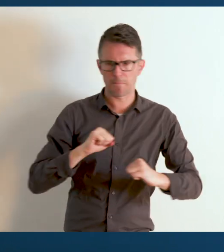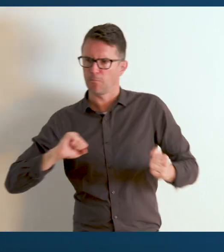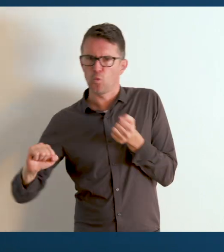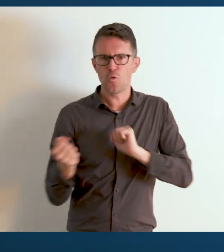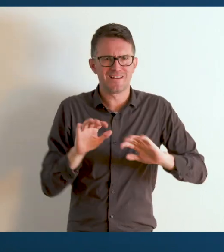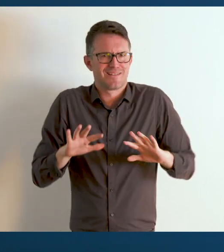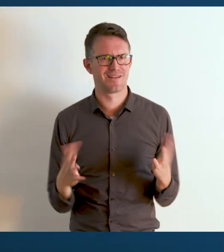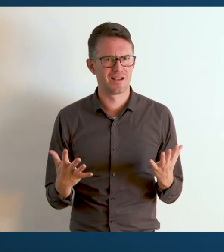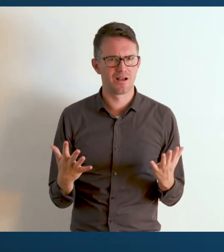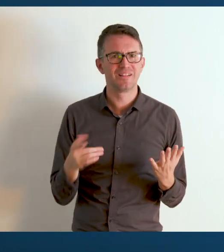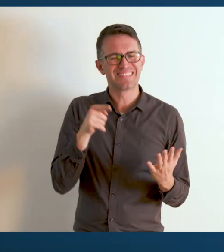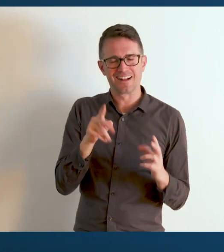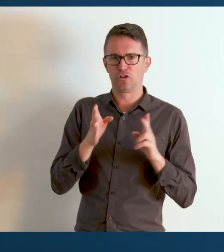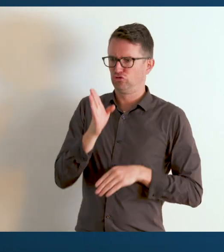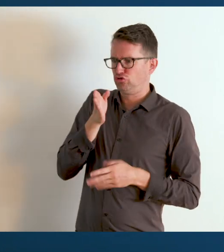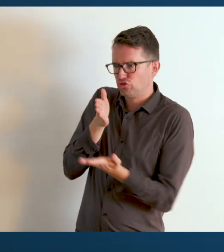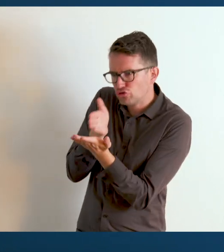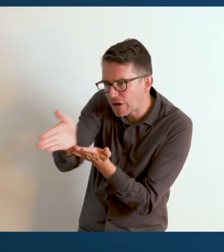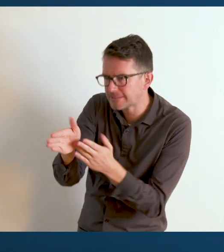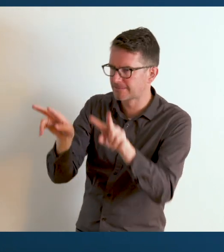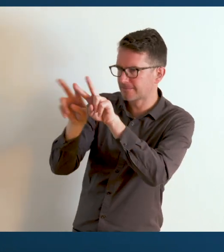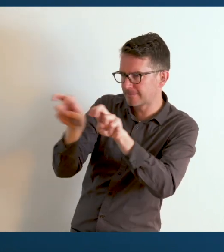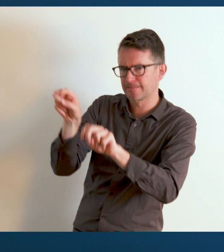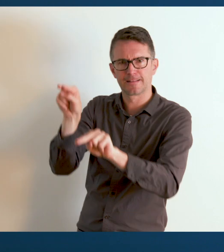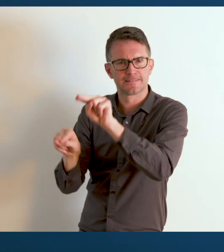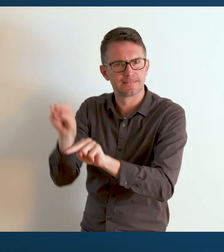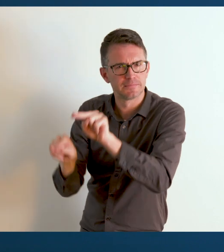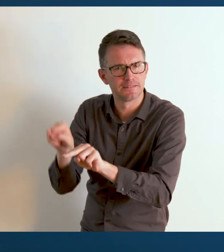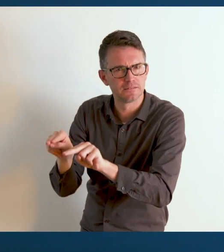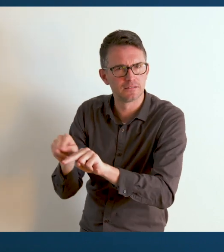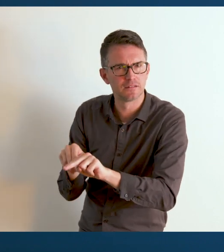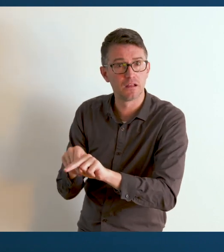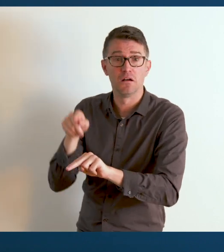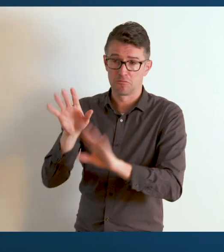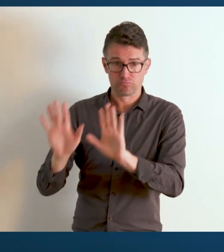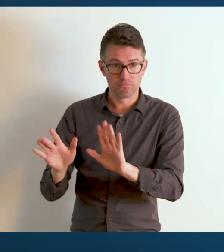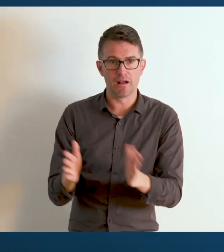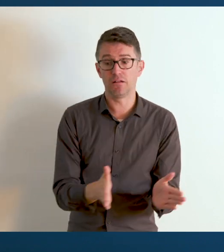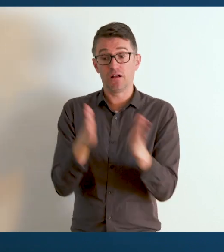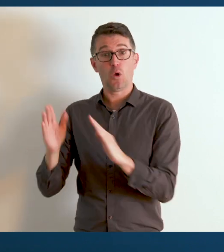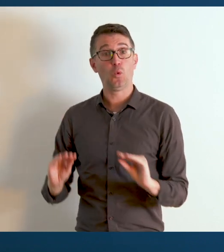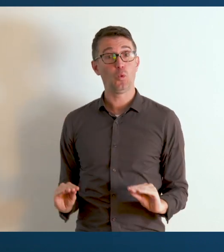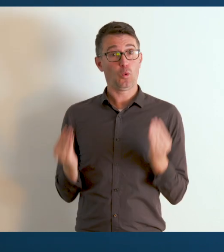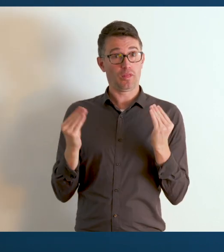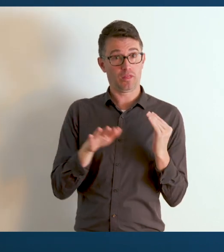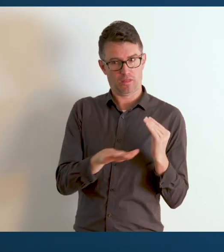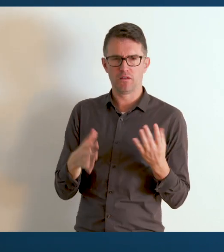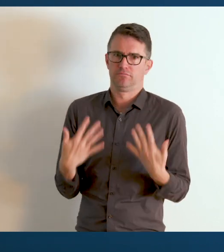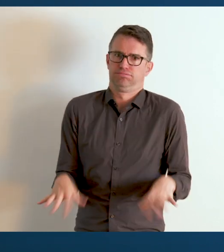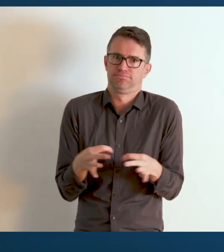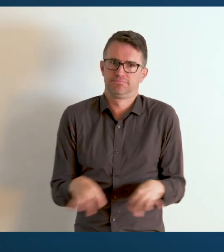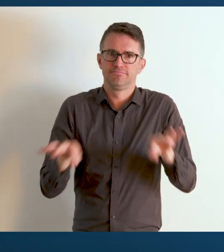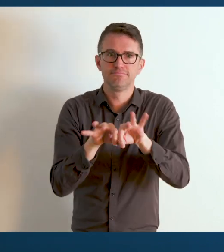move about. Those are direct assessments. And for children, that's important because it's one